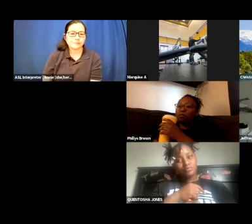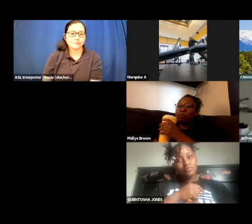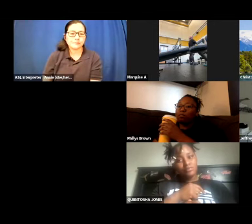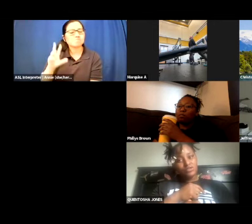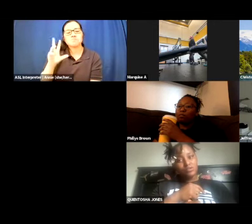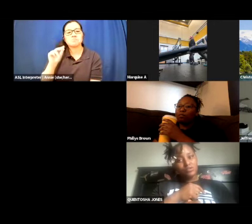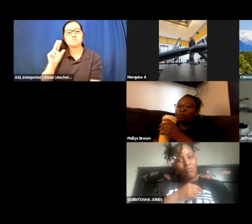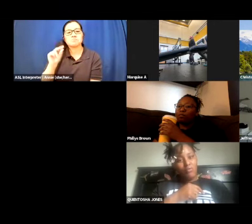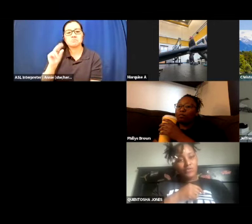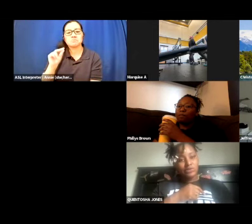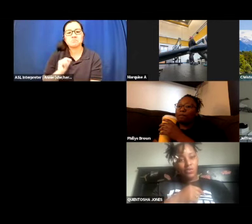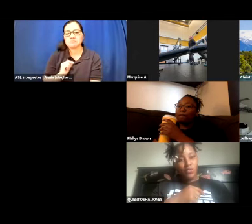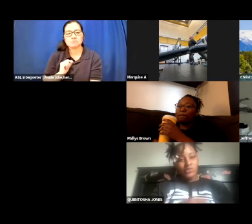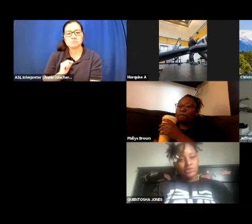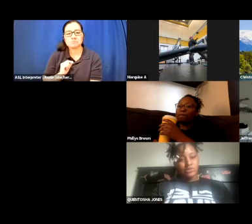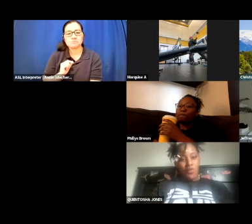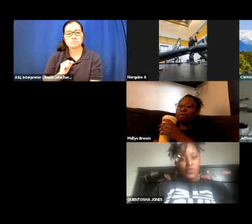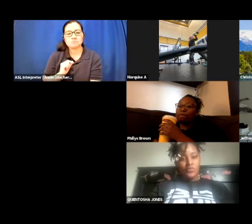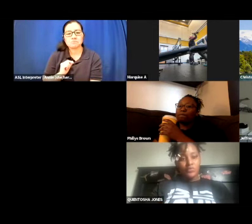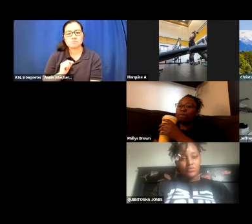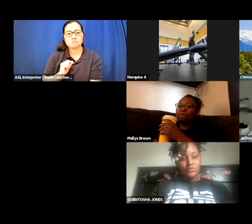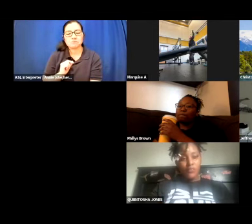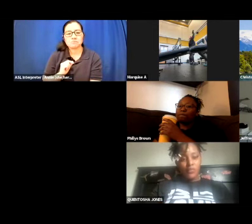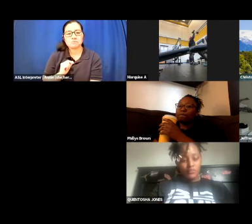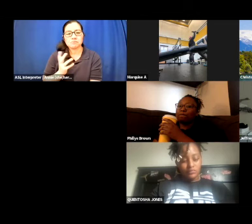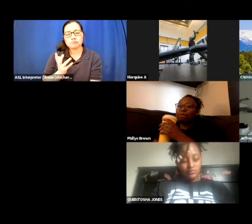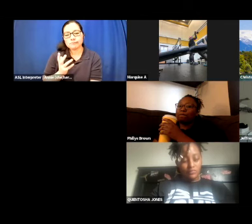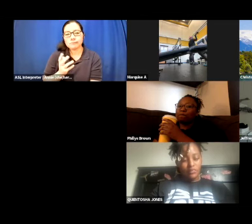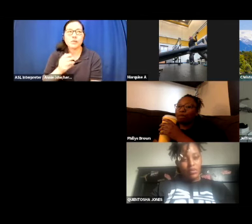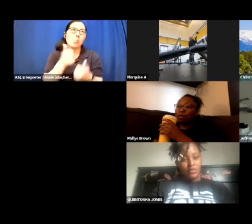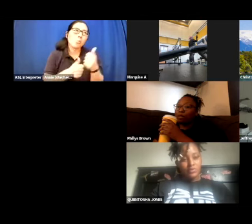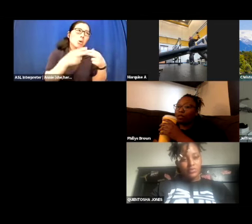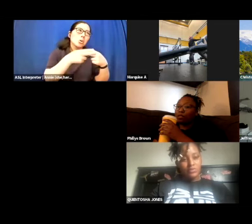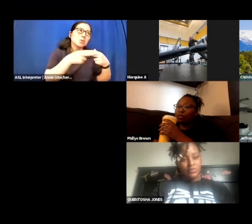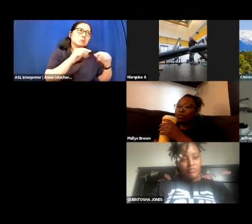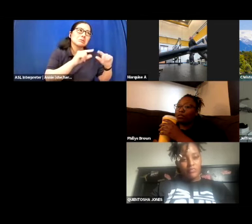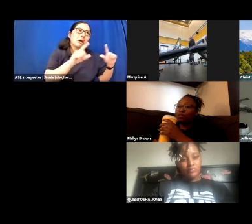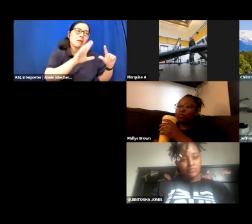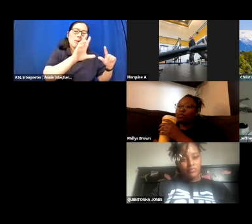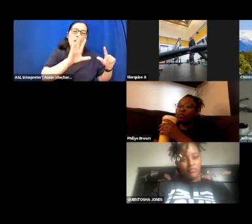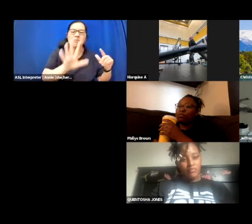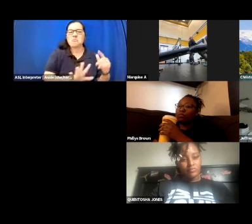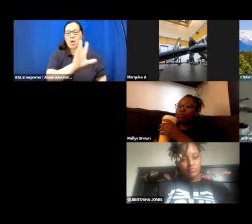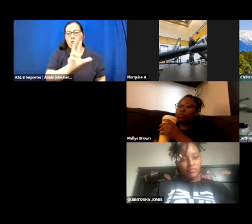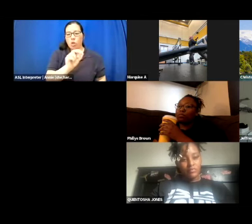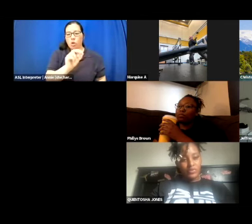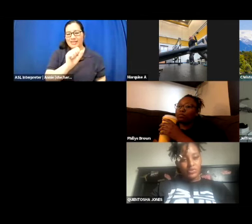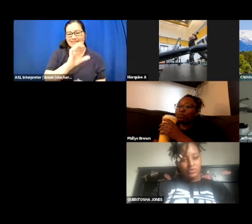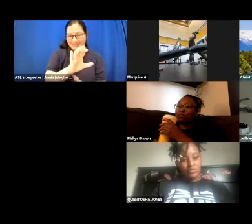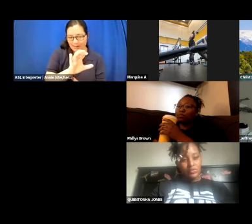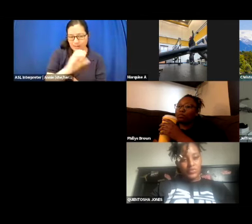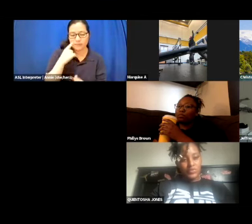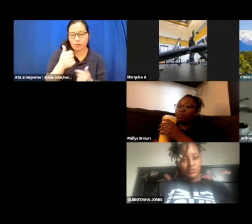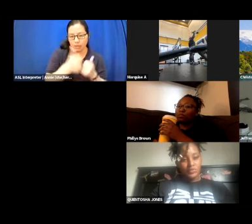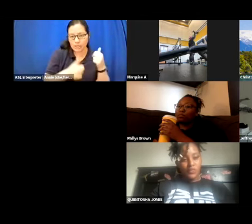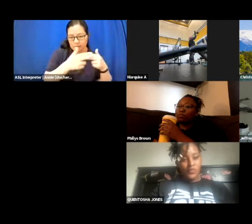No, I mean, you think about, you know, per slide, it's probably about a 30-second thing. So I would assume it's at the end of the day